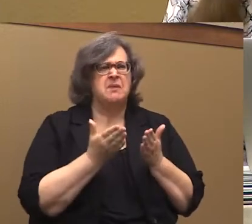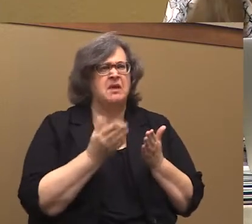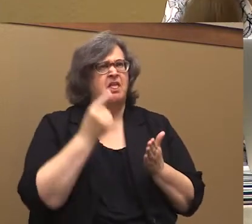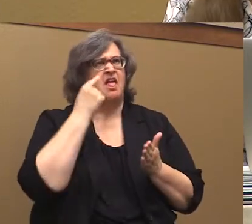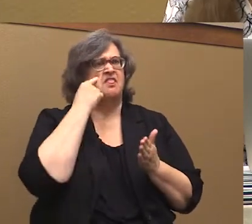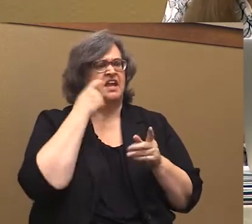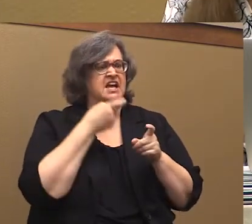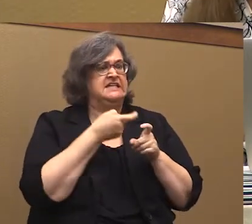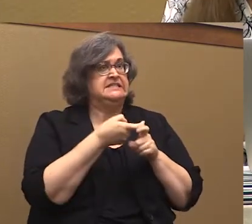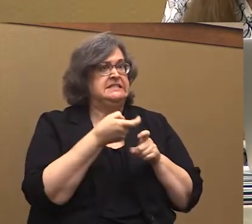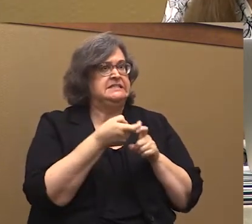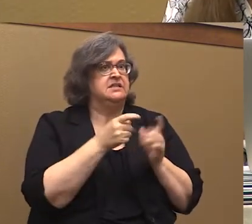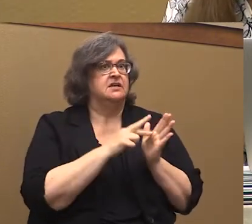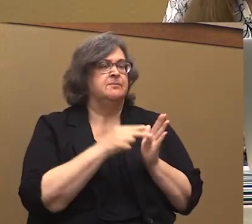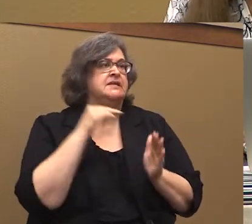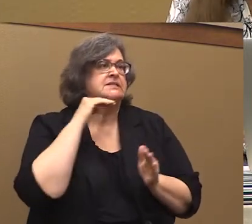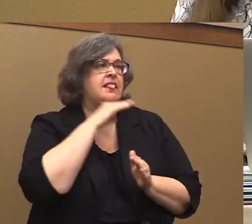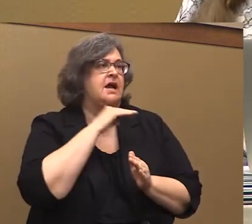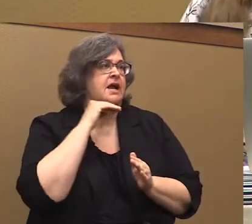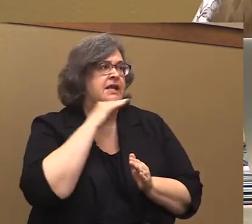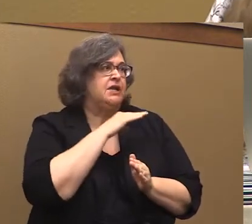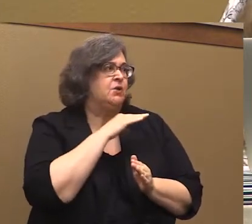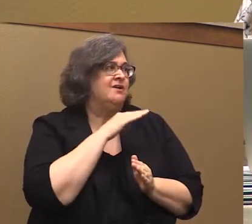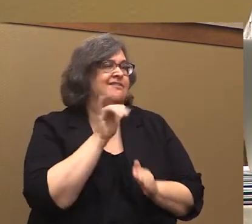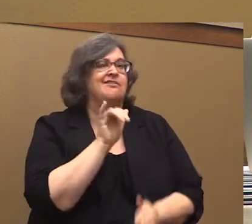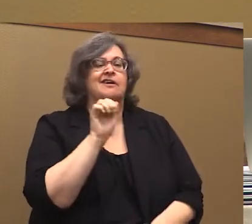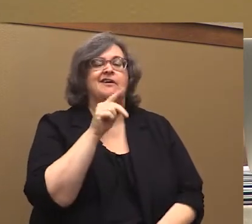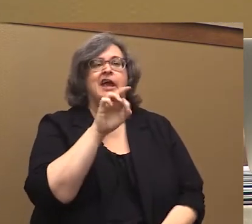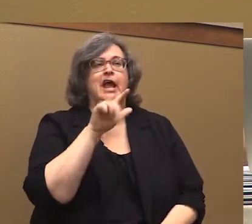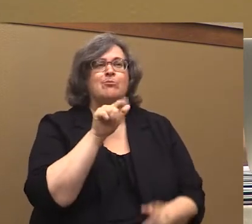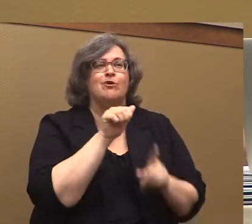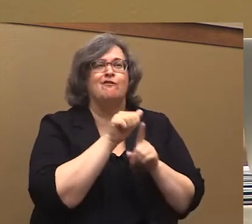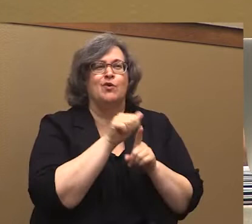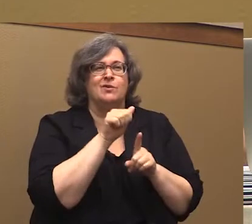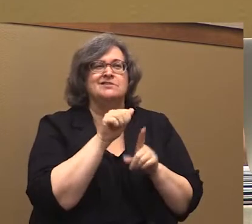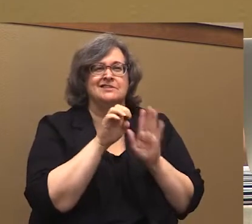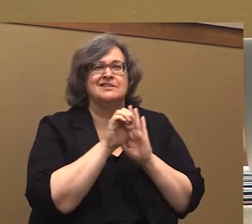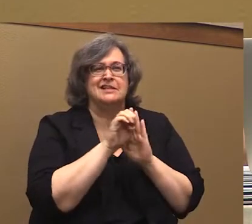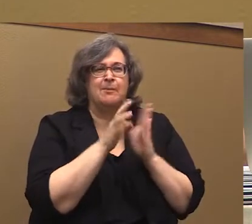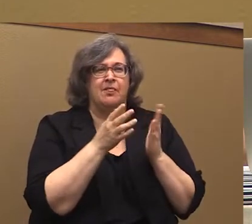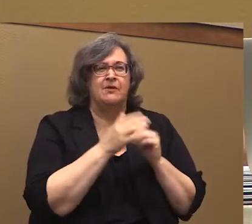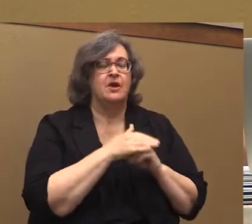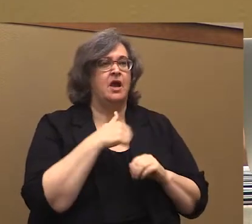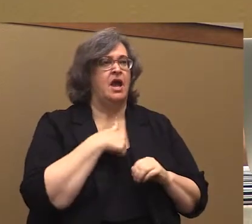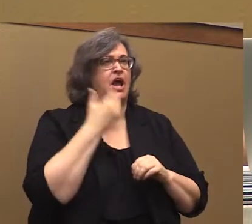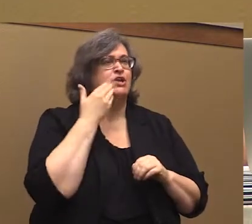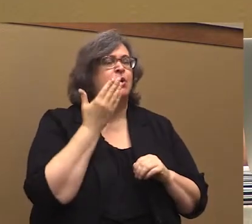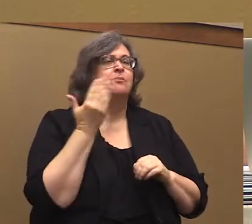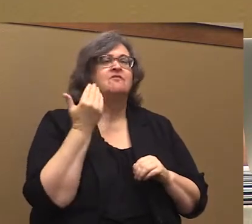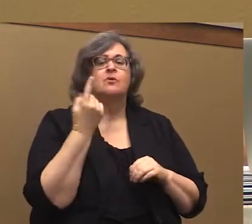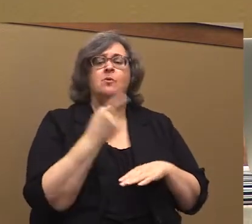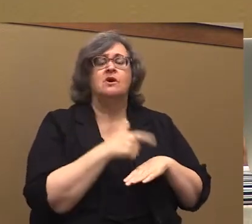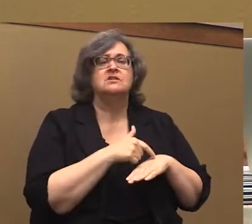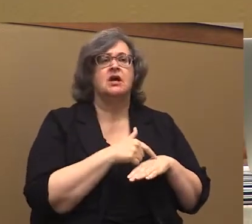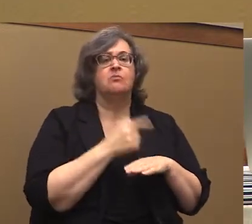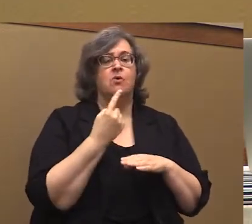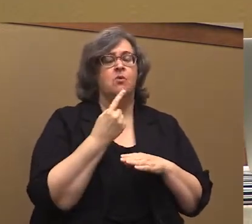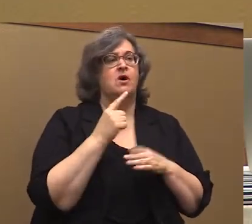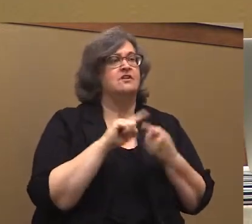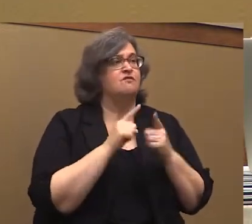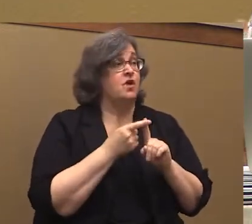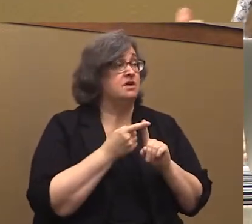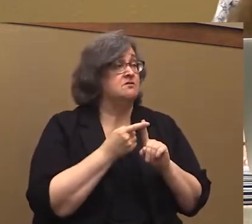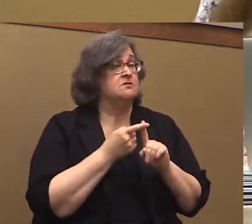as lying, like that April Fool's example. I know one time a friend of